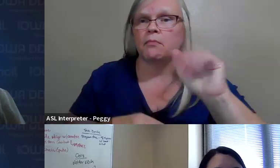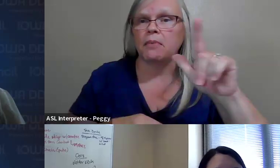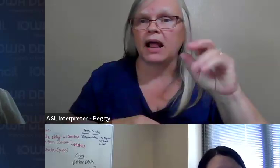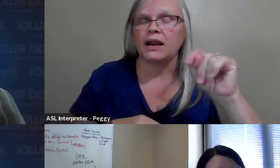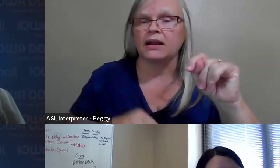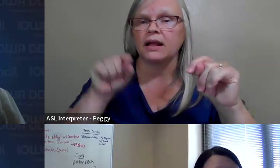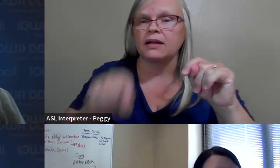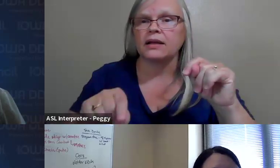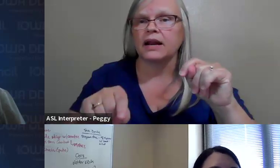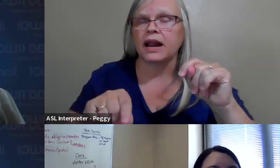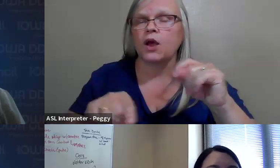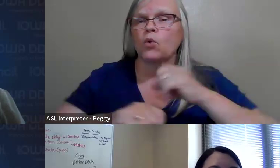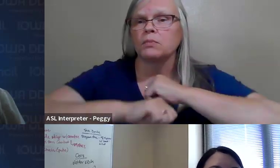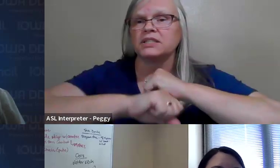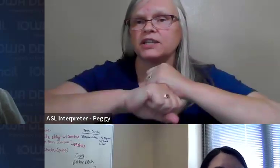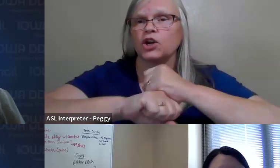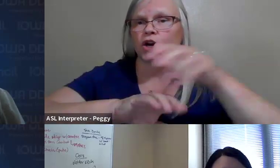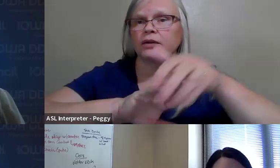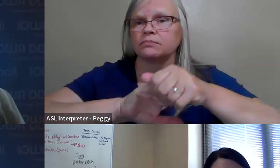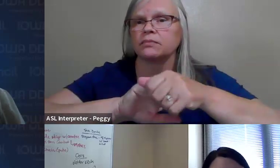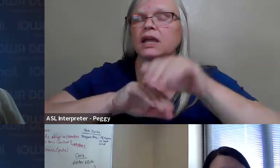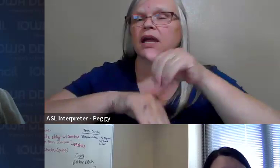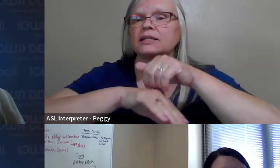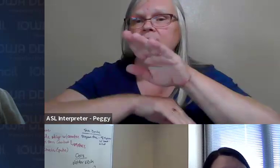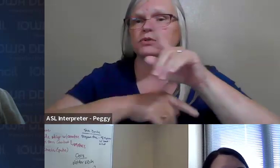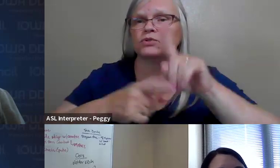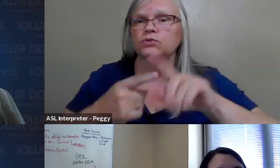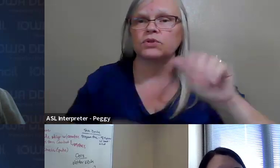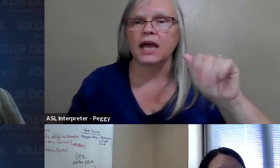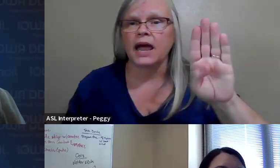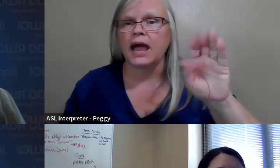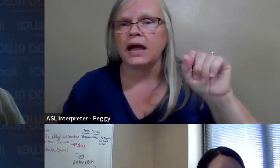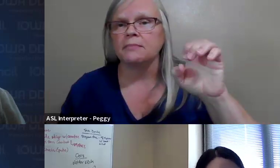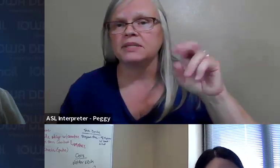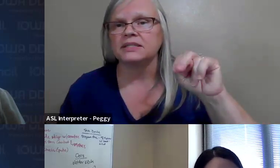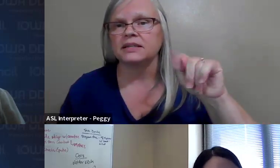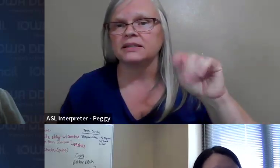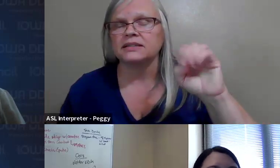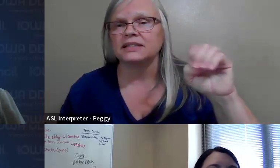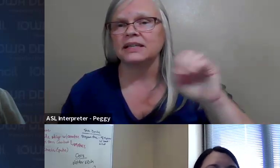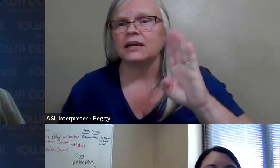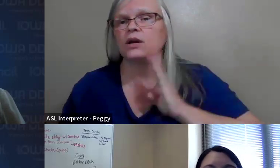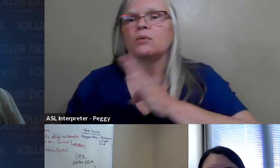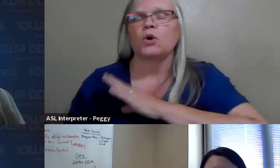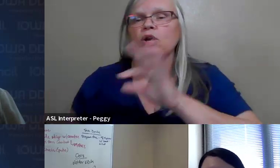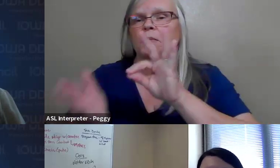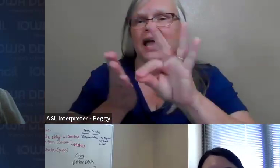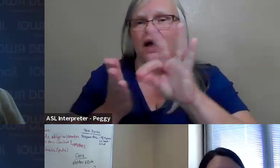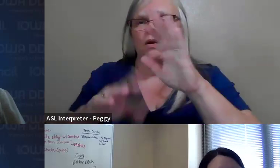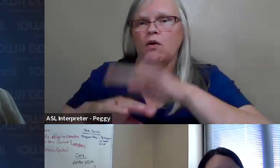going to be securely held and then delivered to the absentee board to be counted on election day.